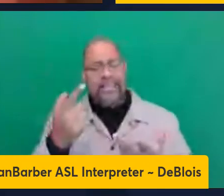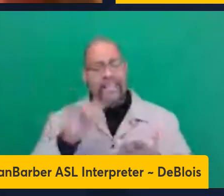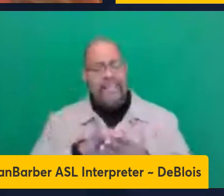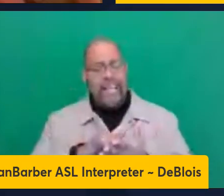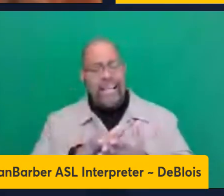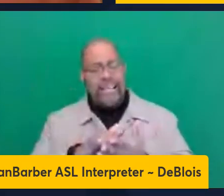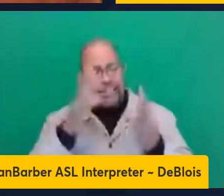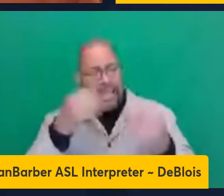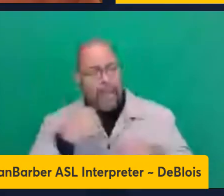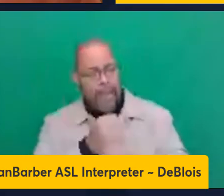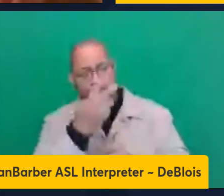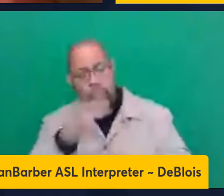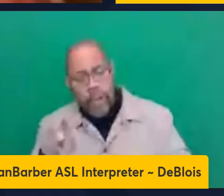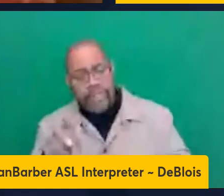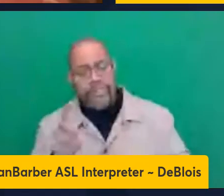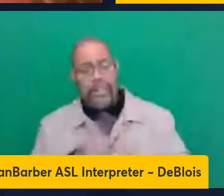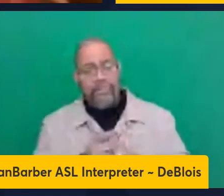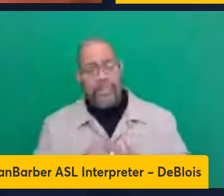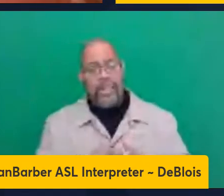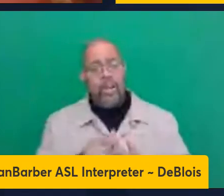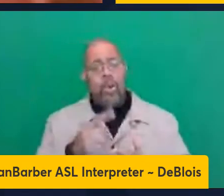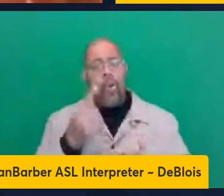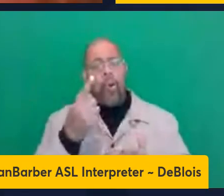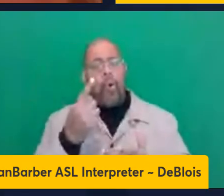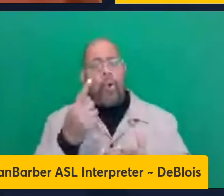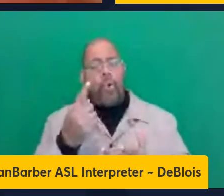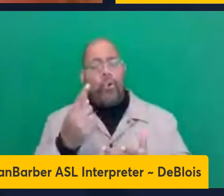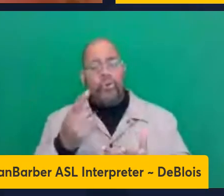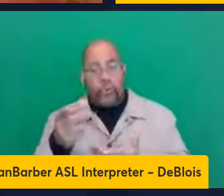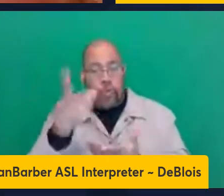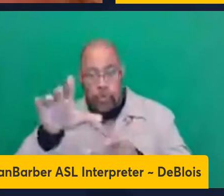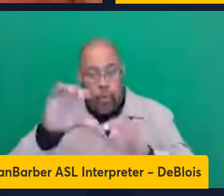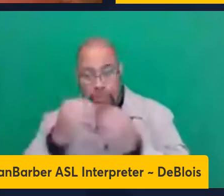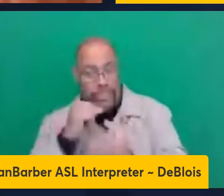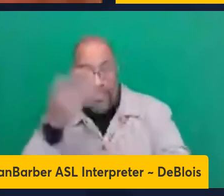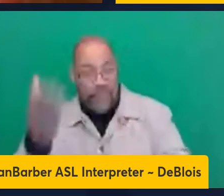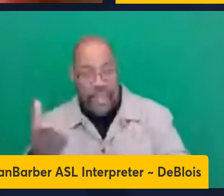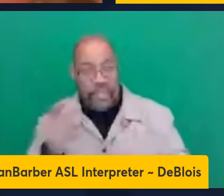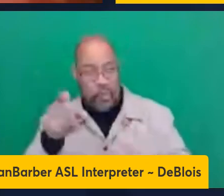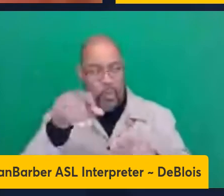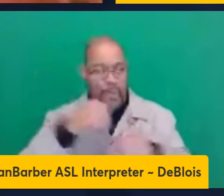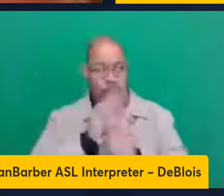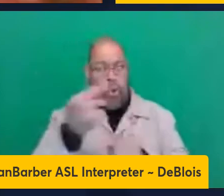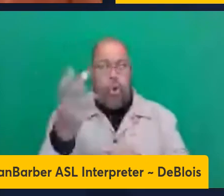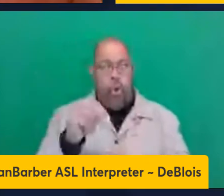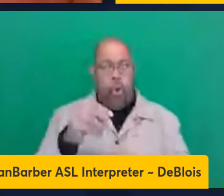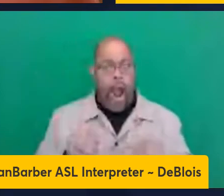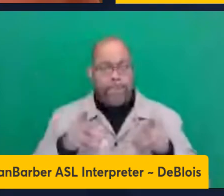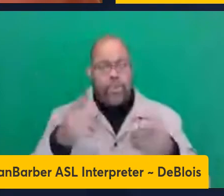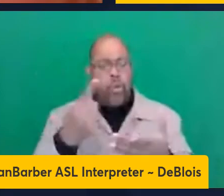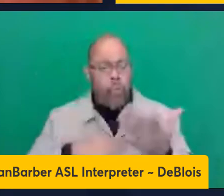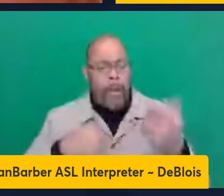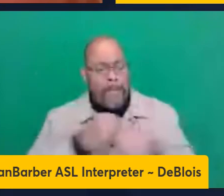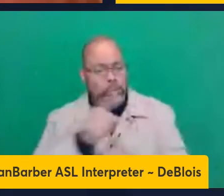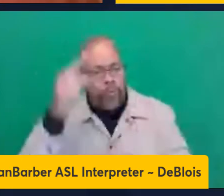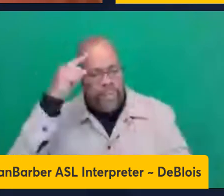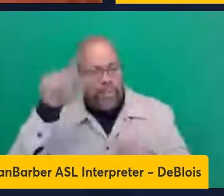to make the switch, and then Rugby wasn't there, so like you created those opportunities. Like, really, what drove you to do